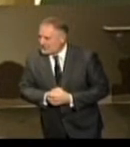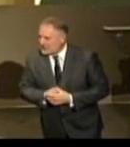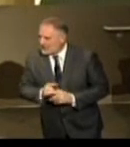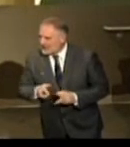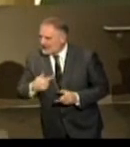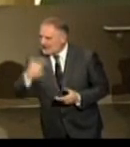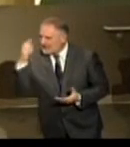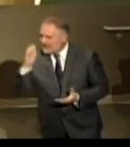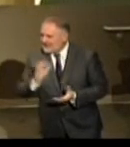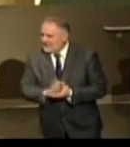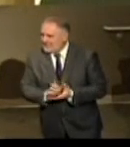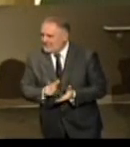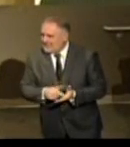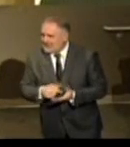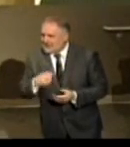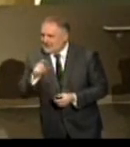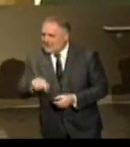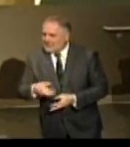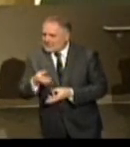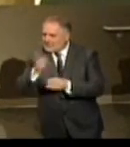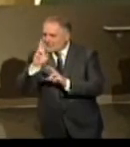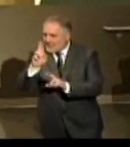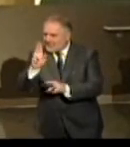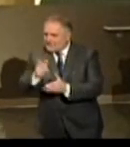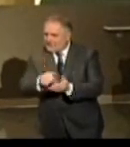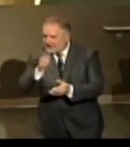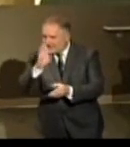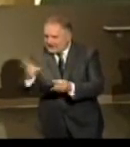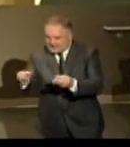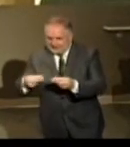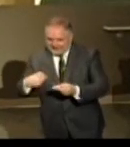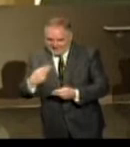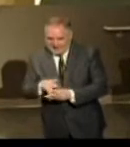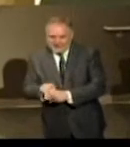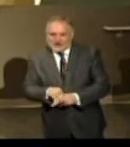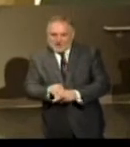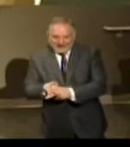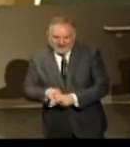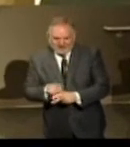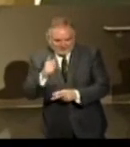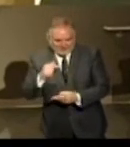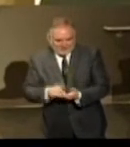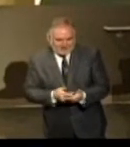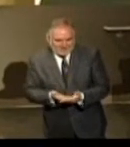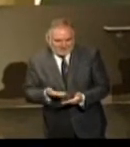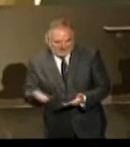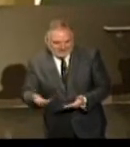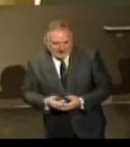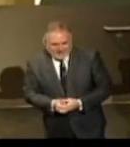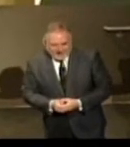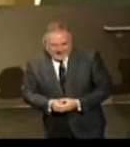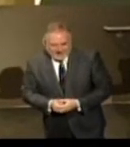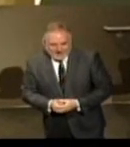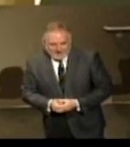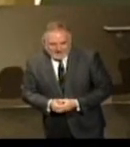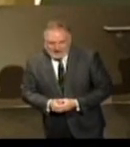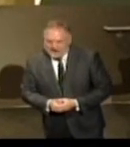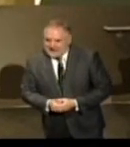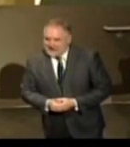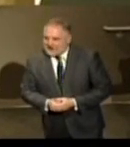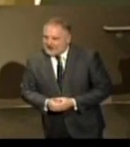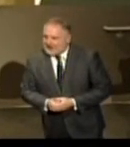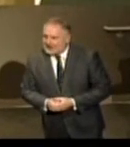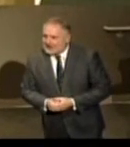But I do believe this. I believe we ought to respect what God has given us and take care of it. That's why it probably every once in a while to remind